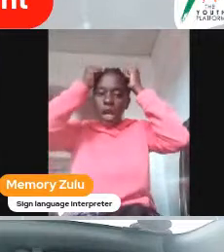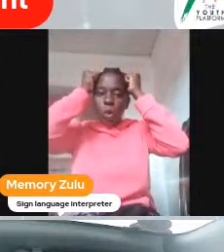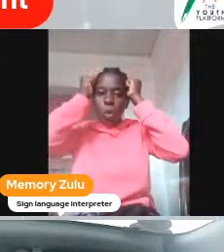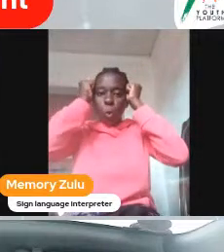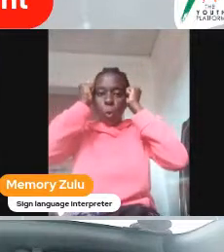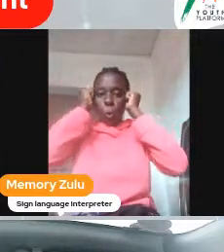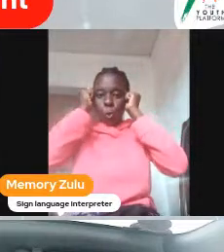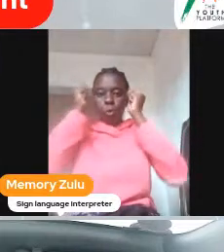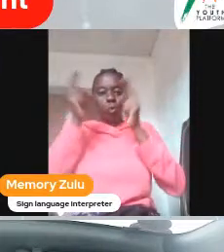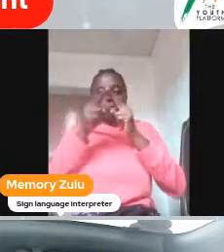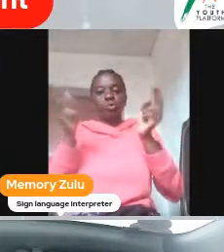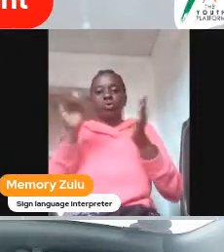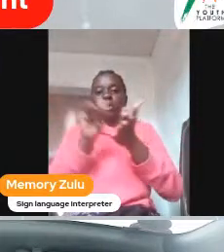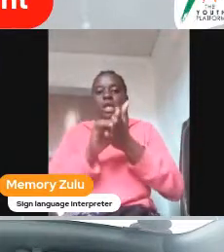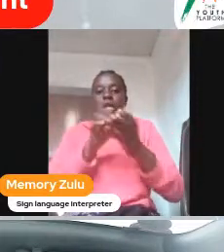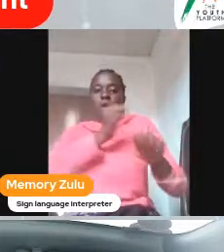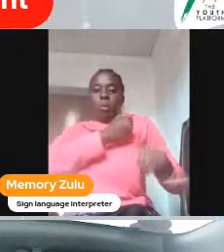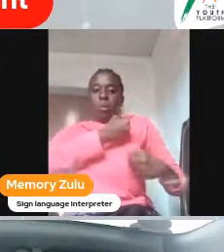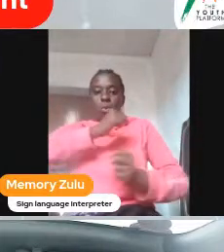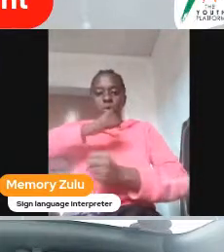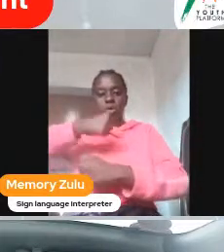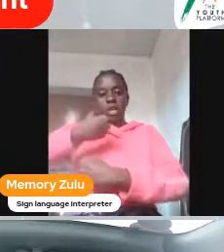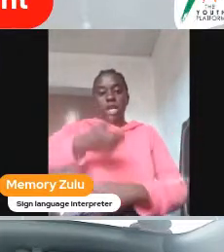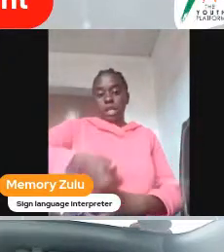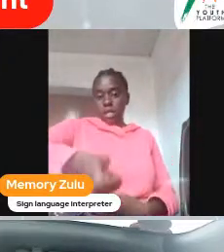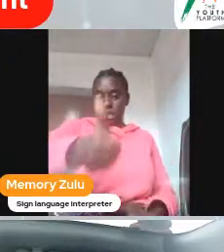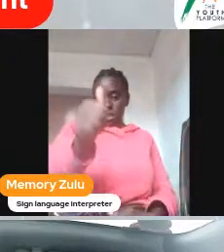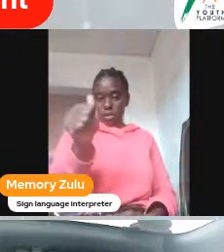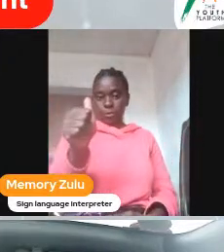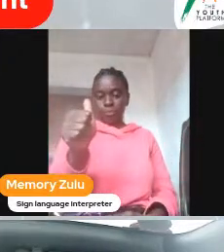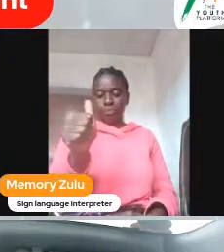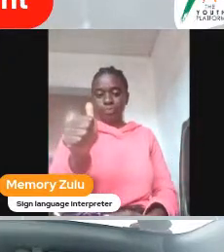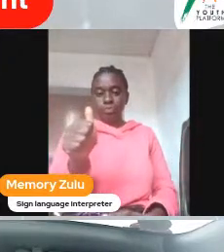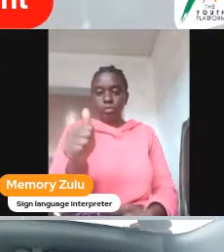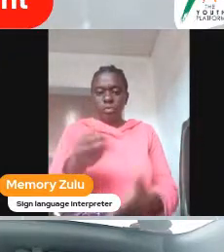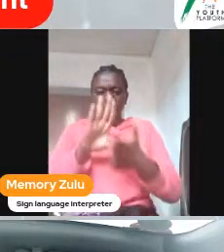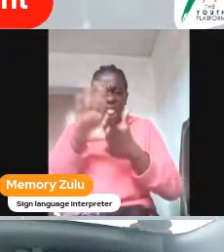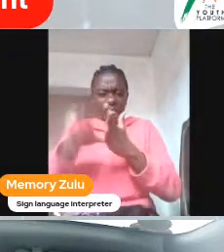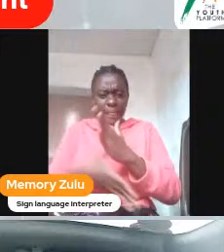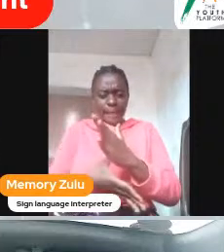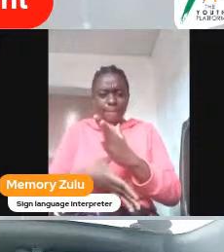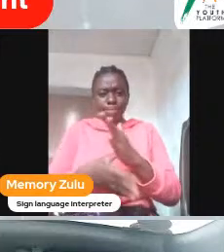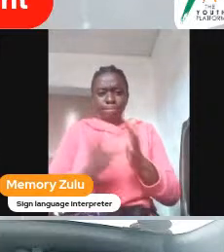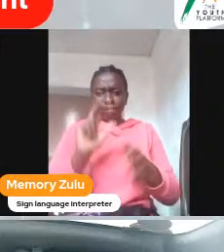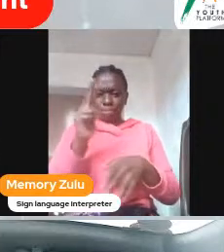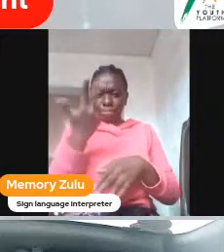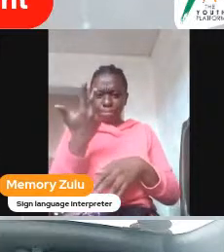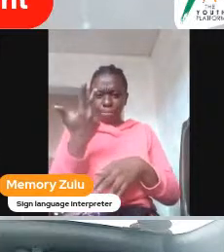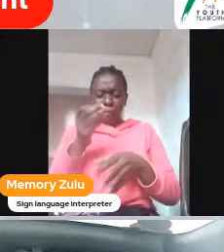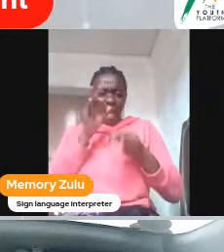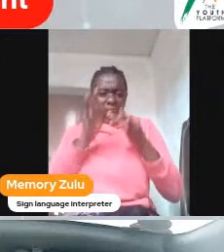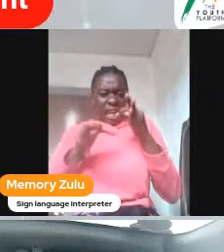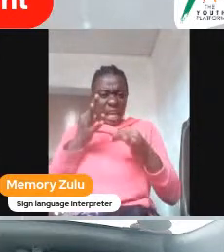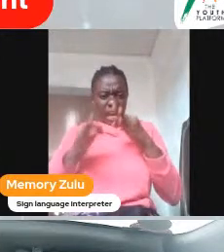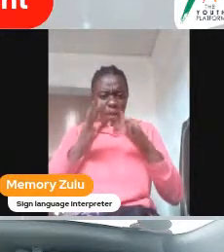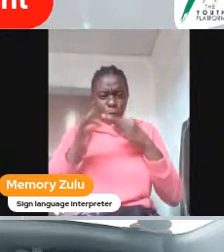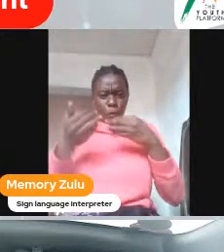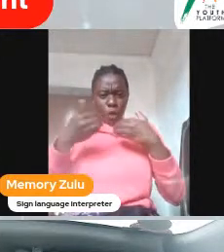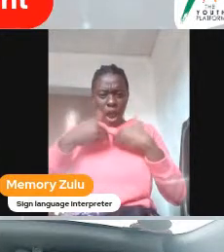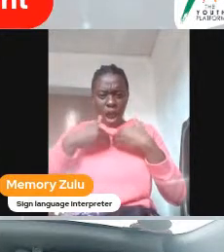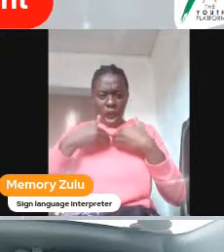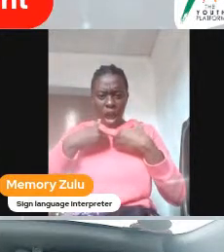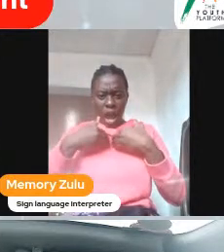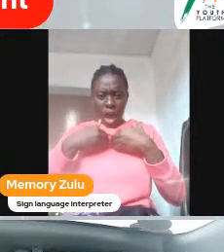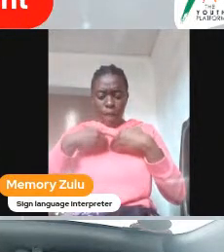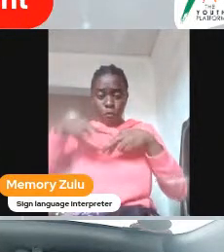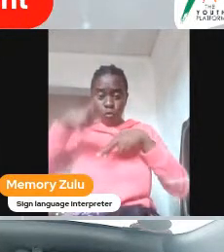you are in a relationship or you have a partner, you have to be faithful to that partner, and that partner should be faithful to you, and you